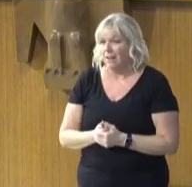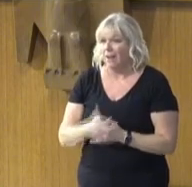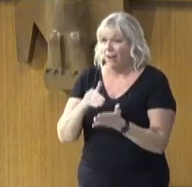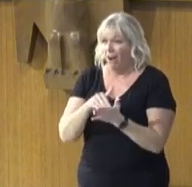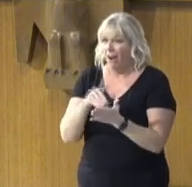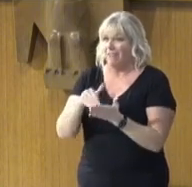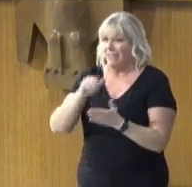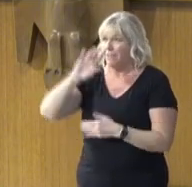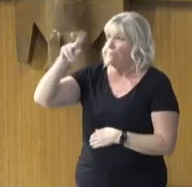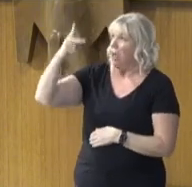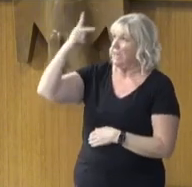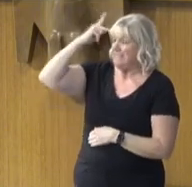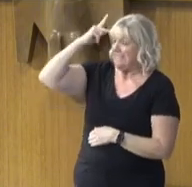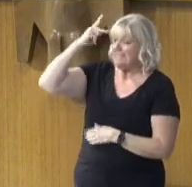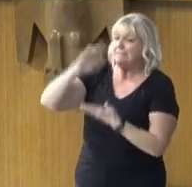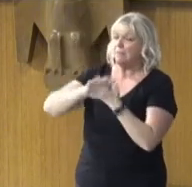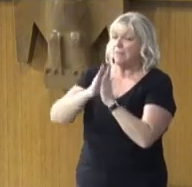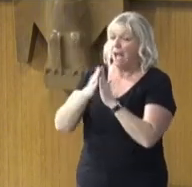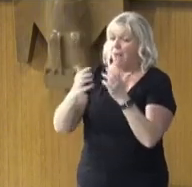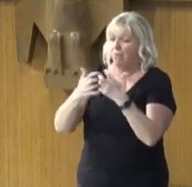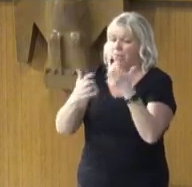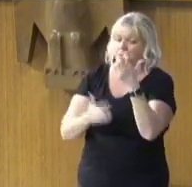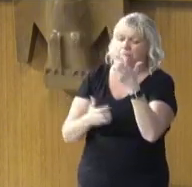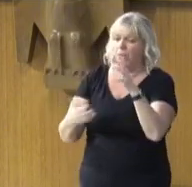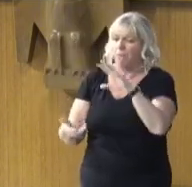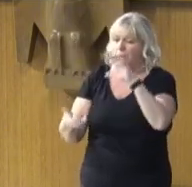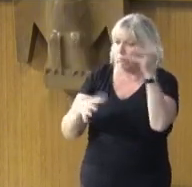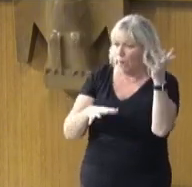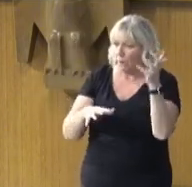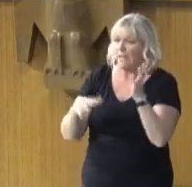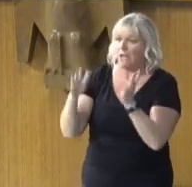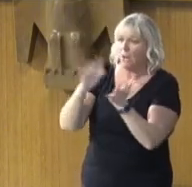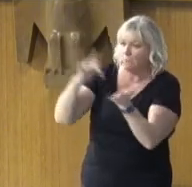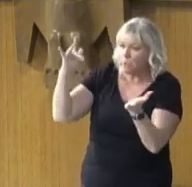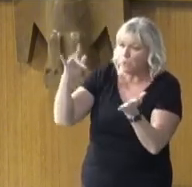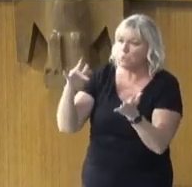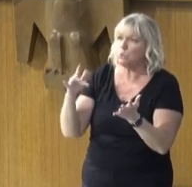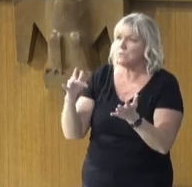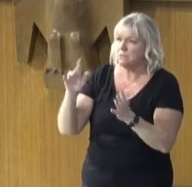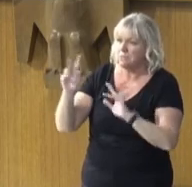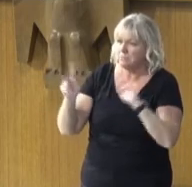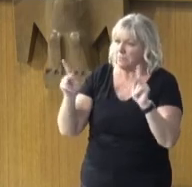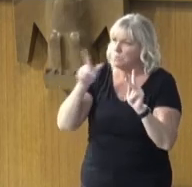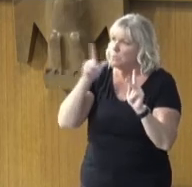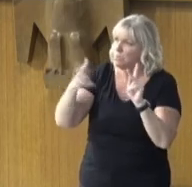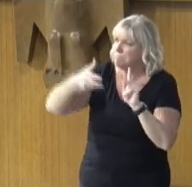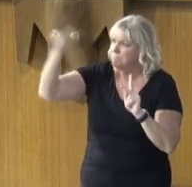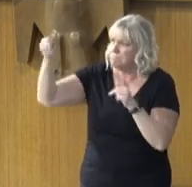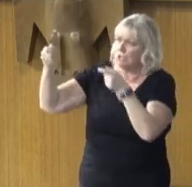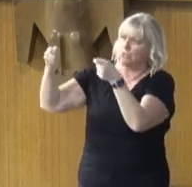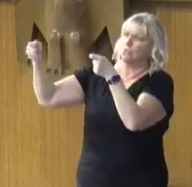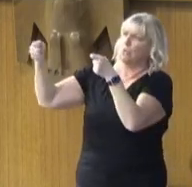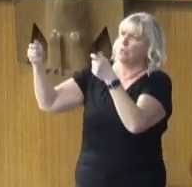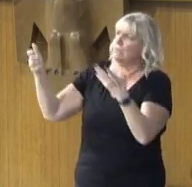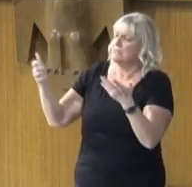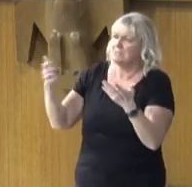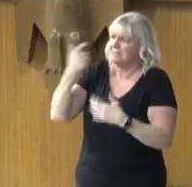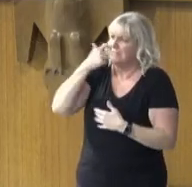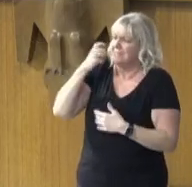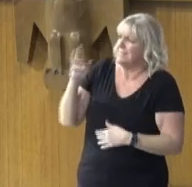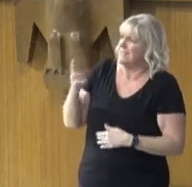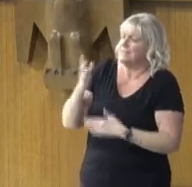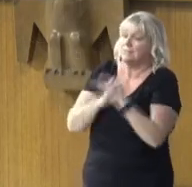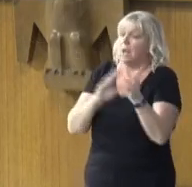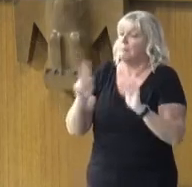politics have become broken and corrupted and abused and hijacked in recent history. And it's easy to say, I'm done with